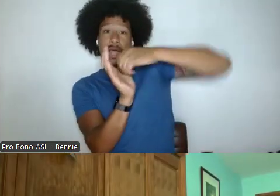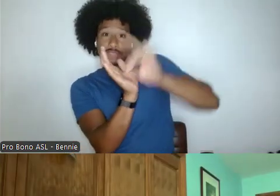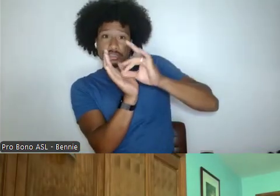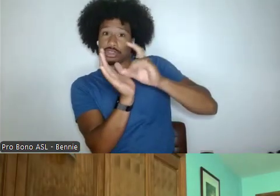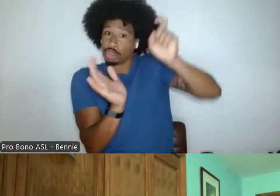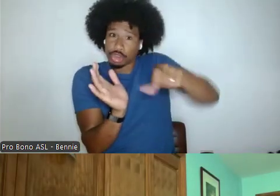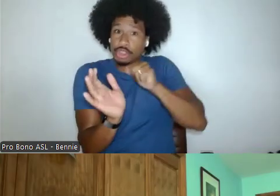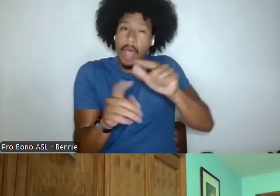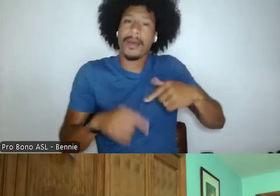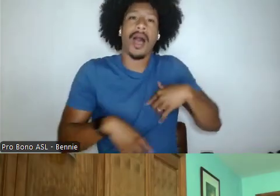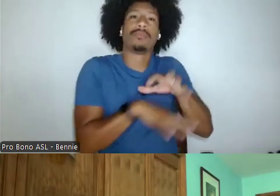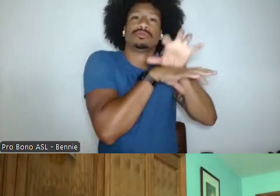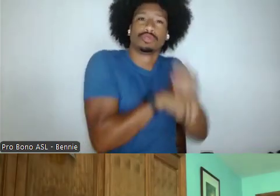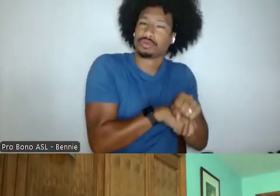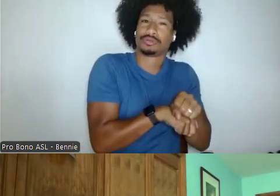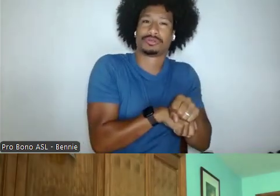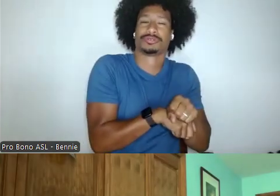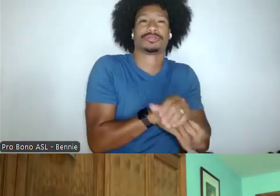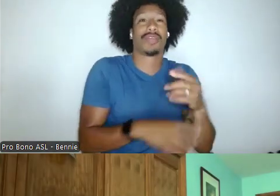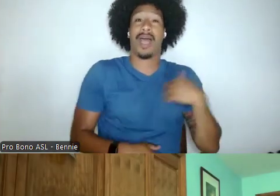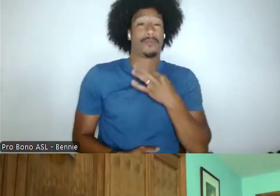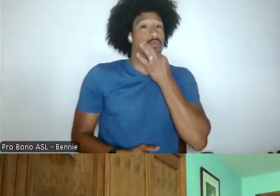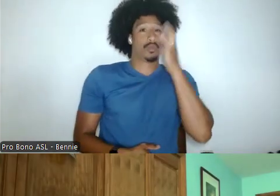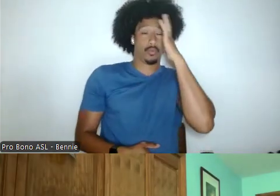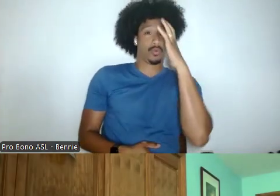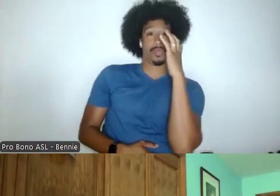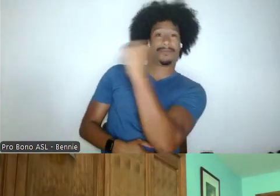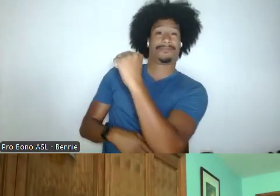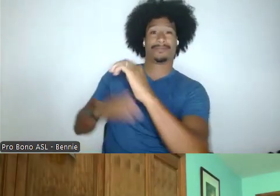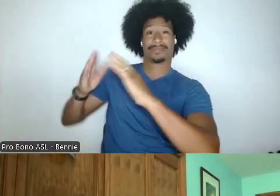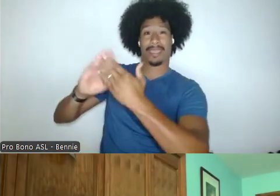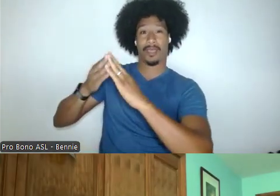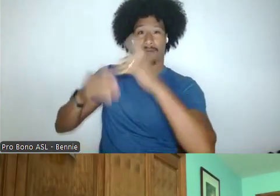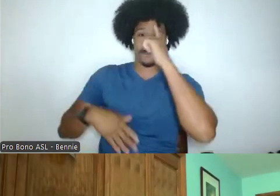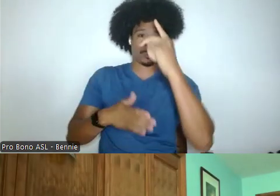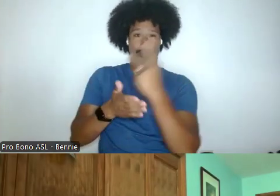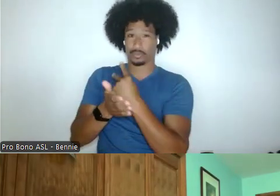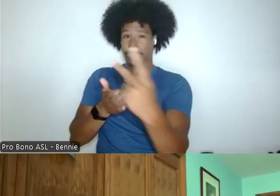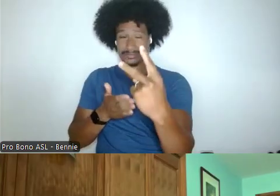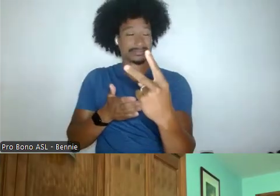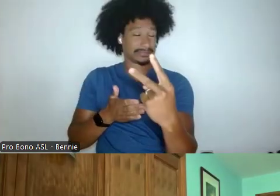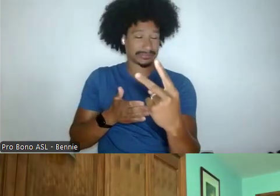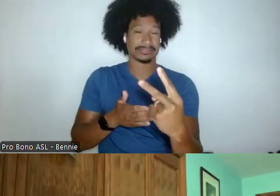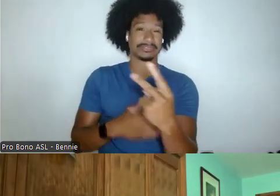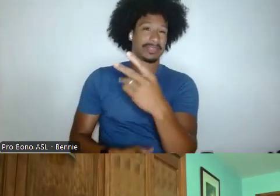about to leave town for about 2 weeks. And